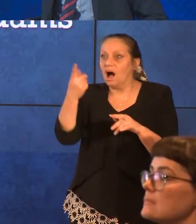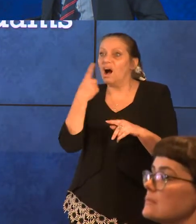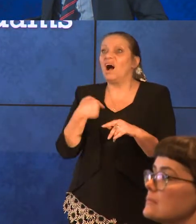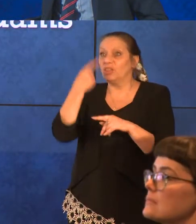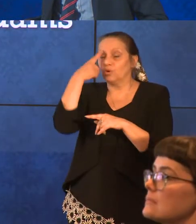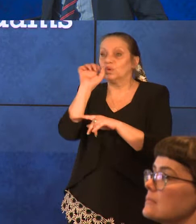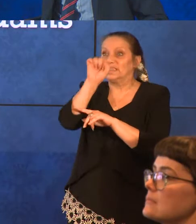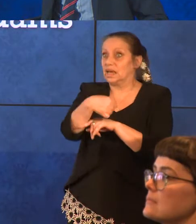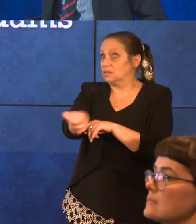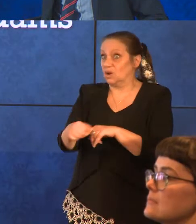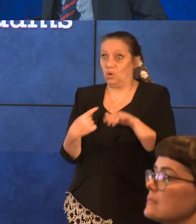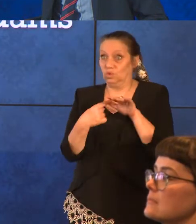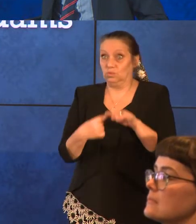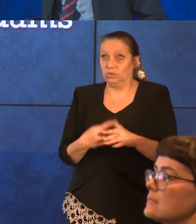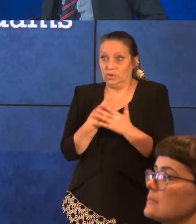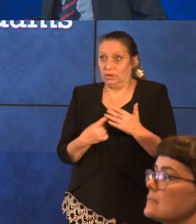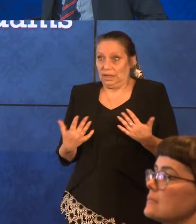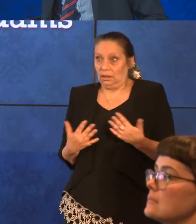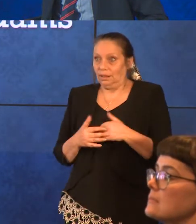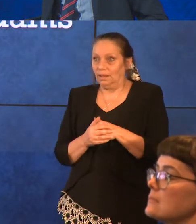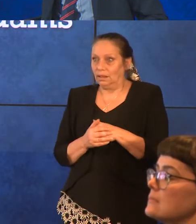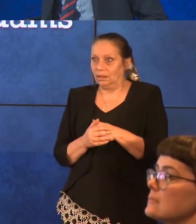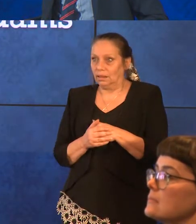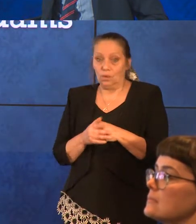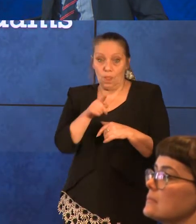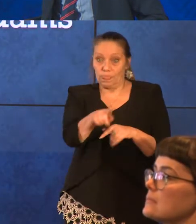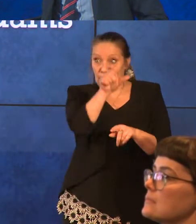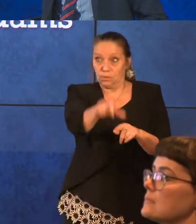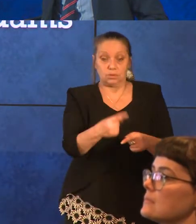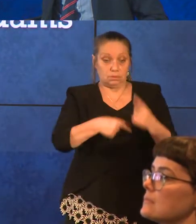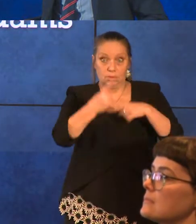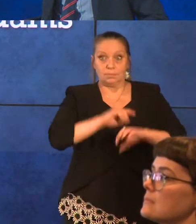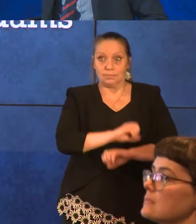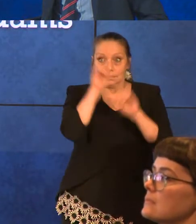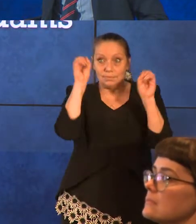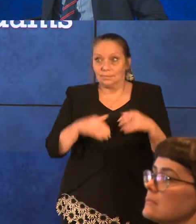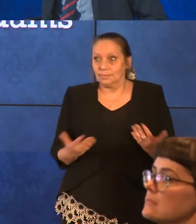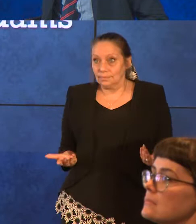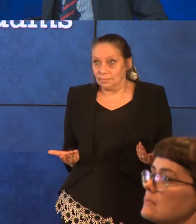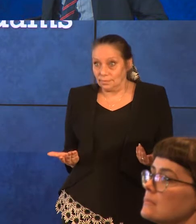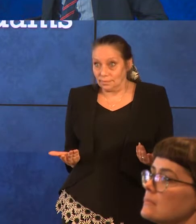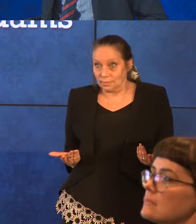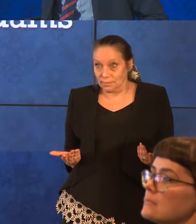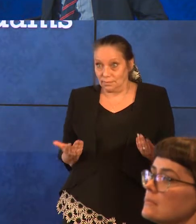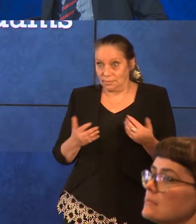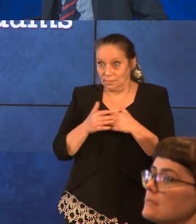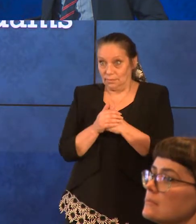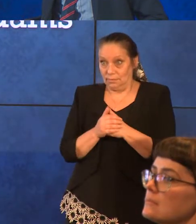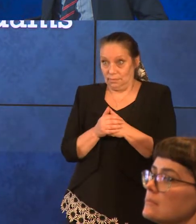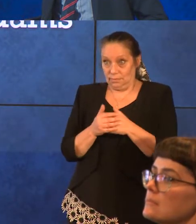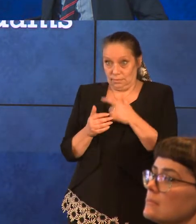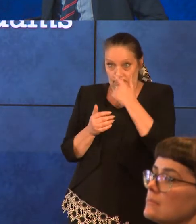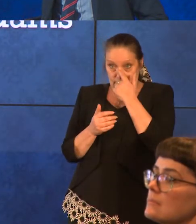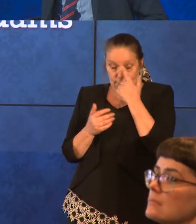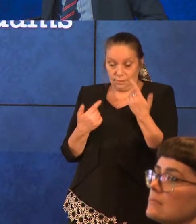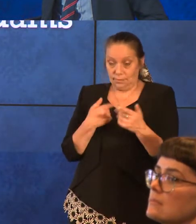binary response because the person didn't tell me. And then also